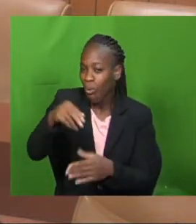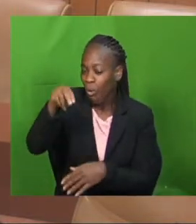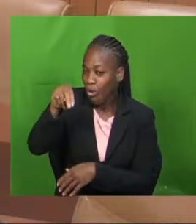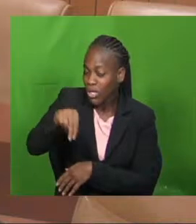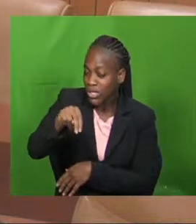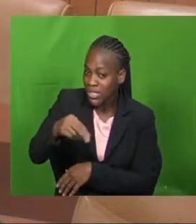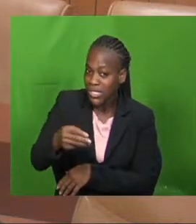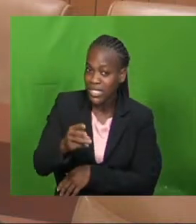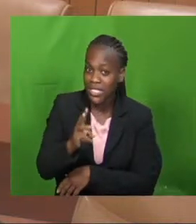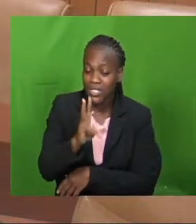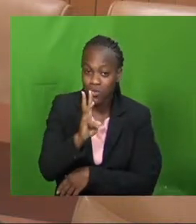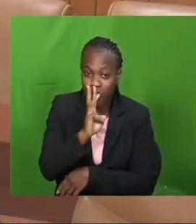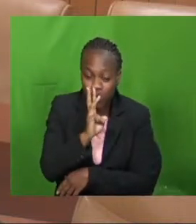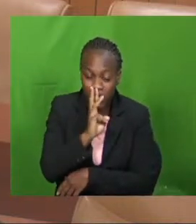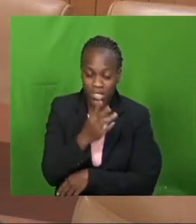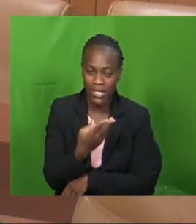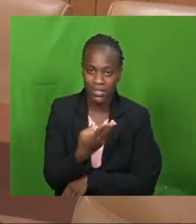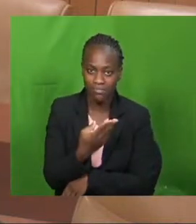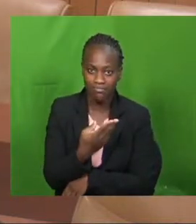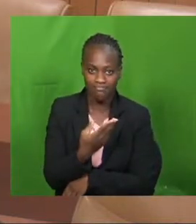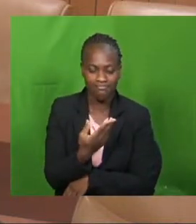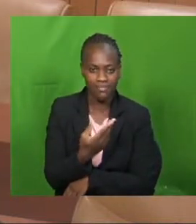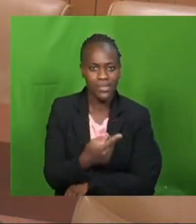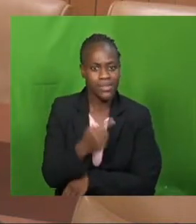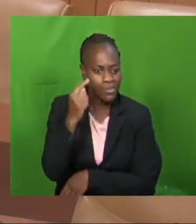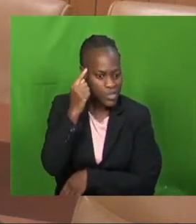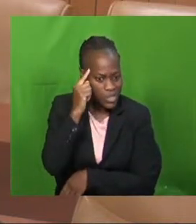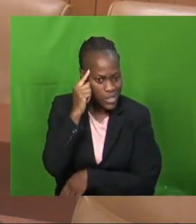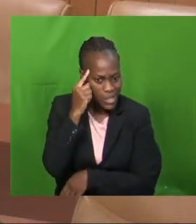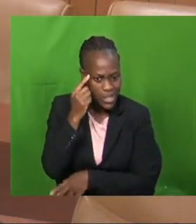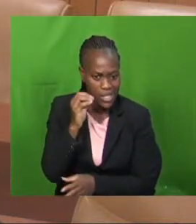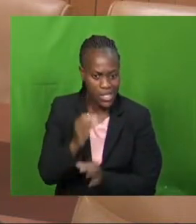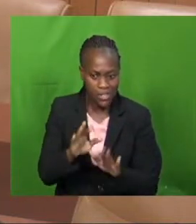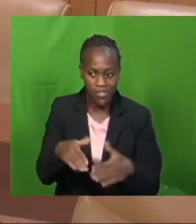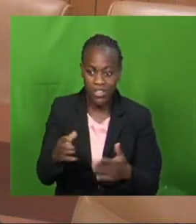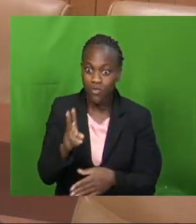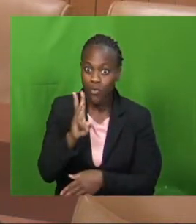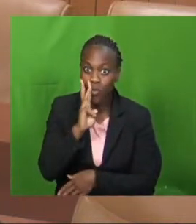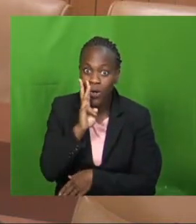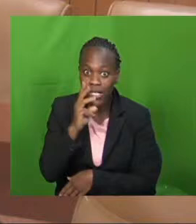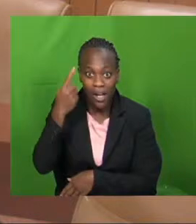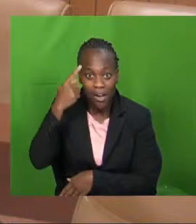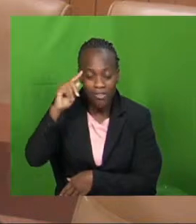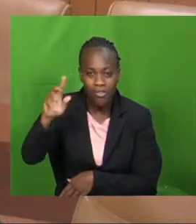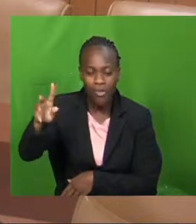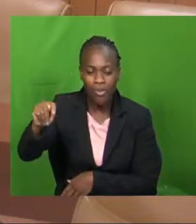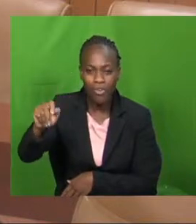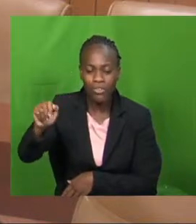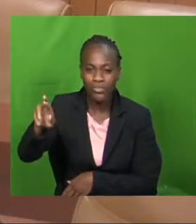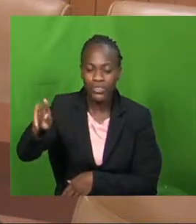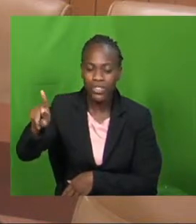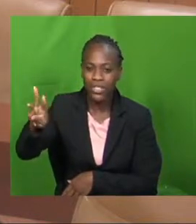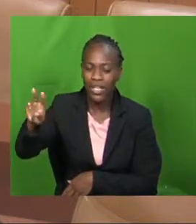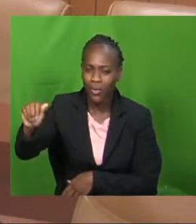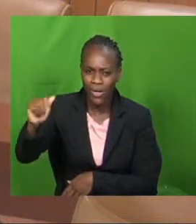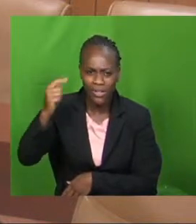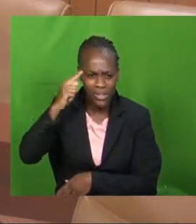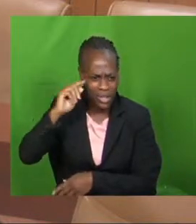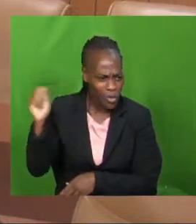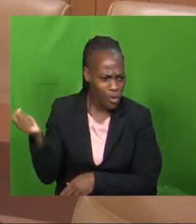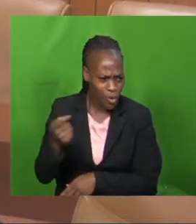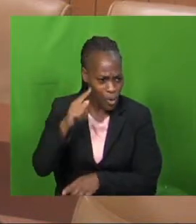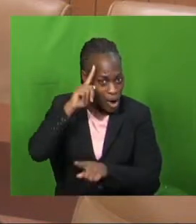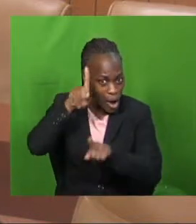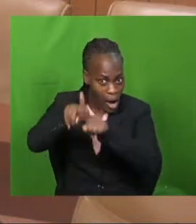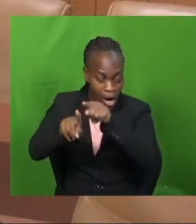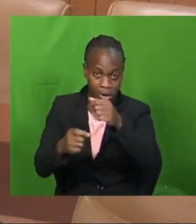people of Takwa and its environment, it is absolutely important that we must all agree and support. And so,